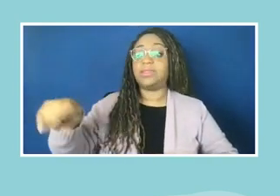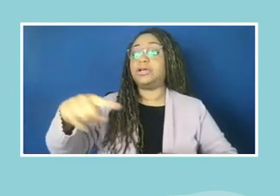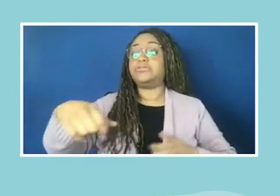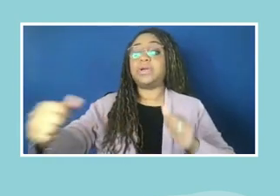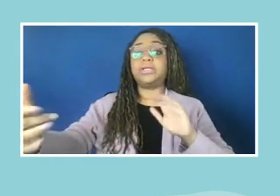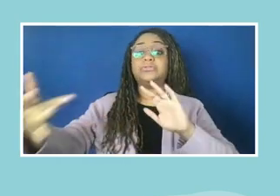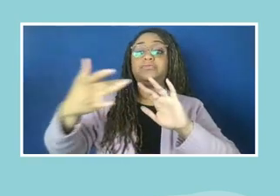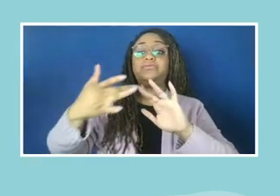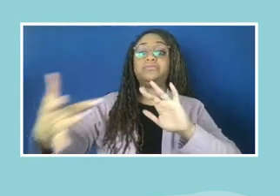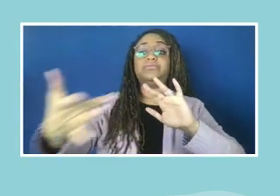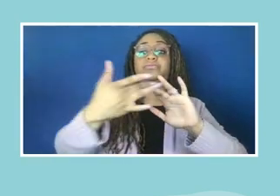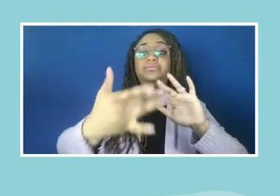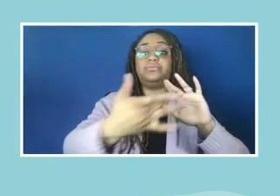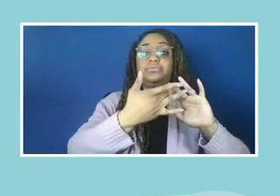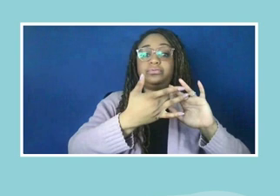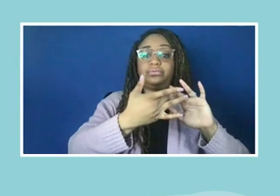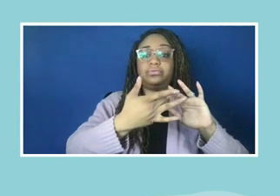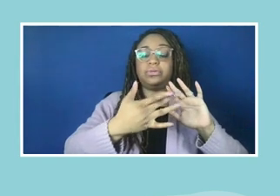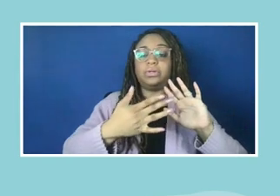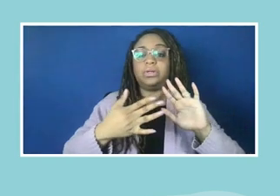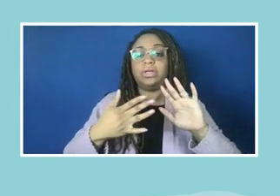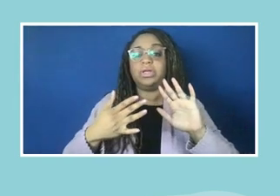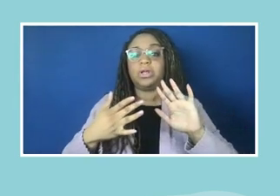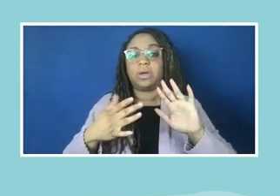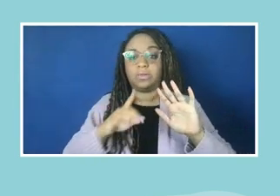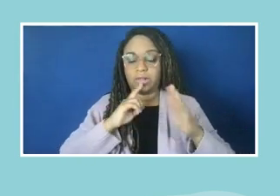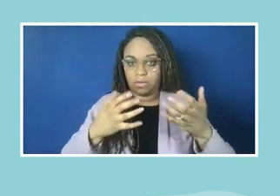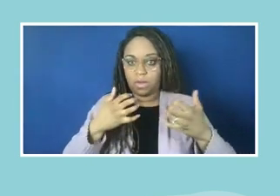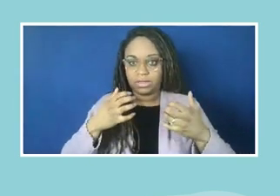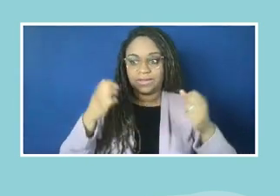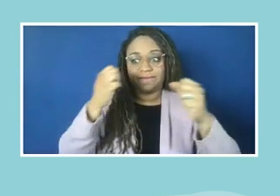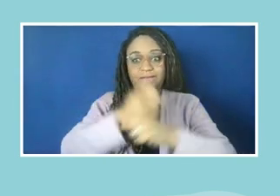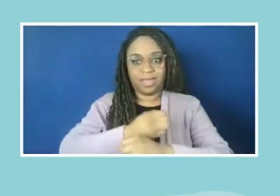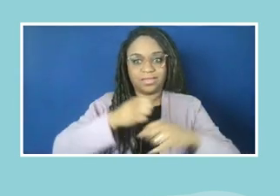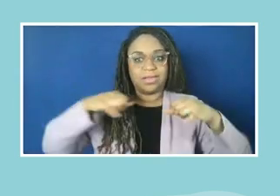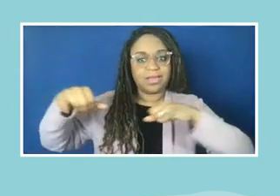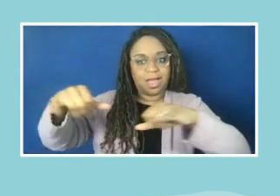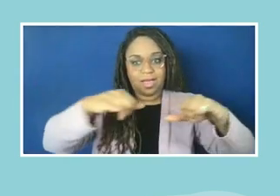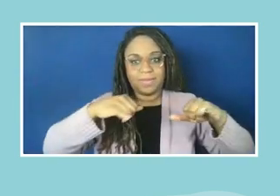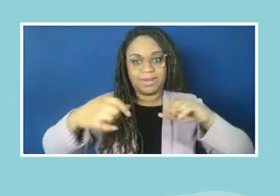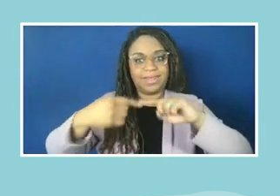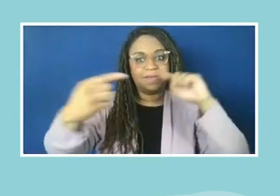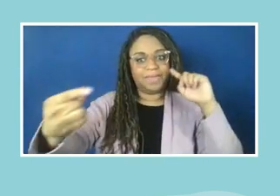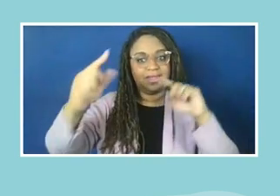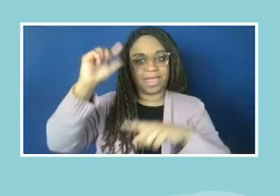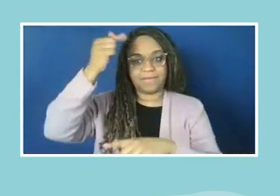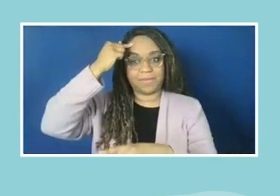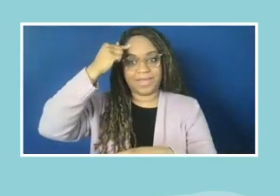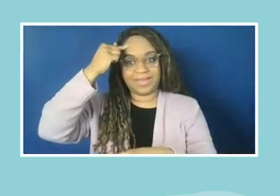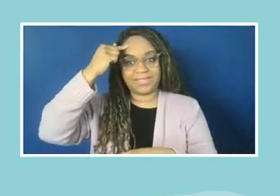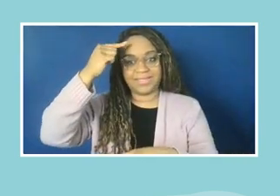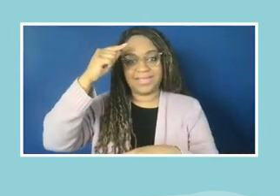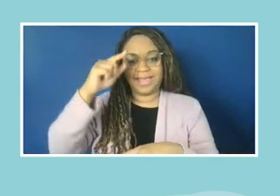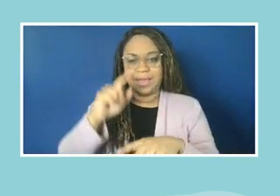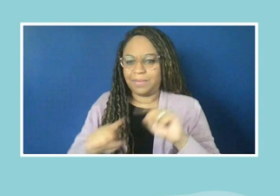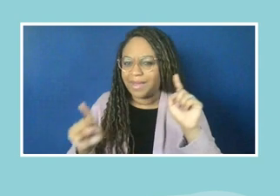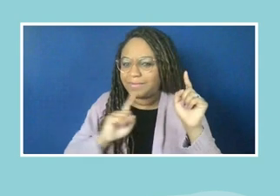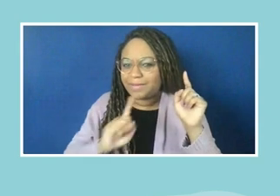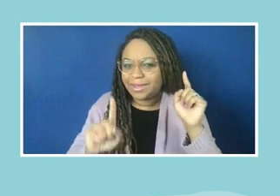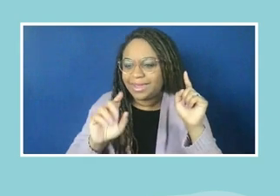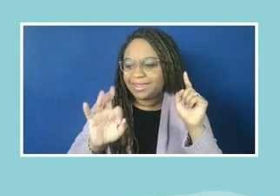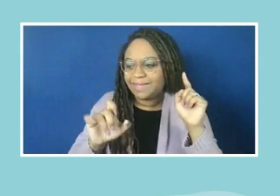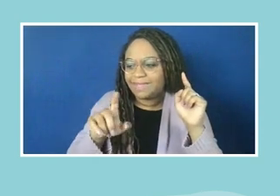that common enemy, you know, the government or whatever. When in truth, they are just as much the enemy as the